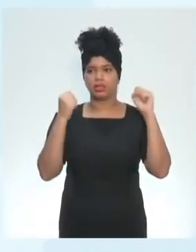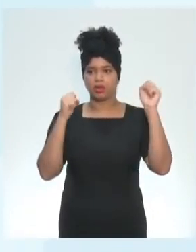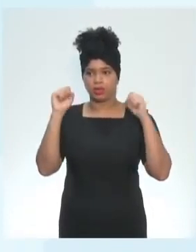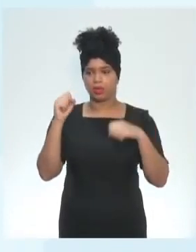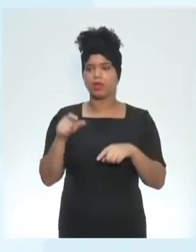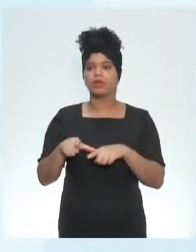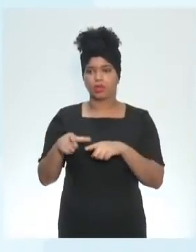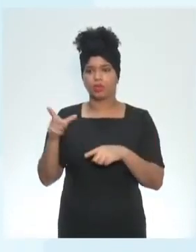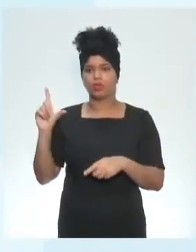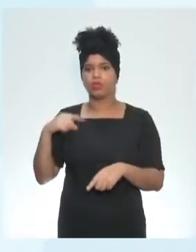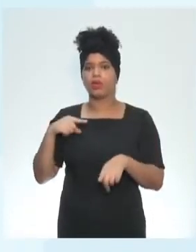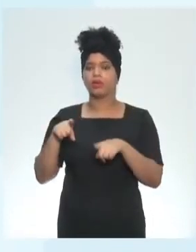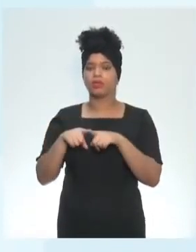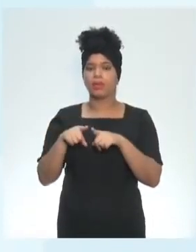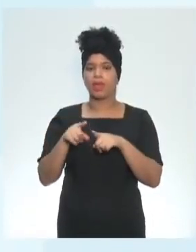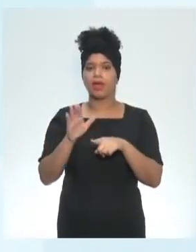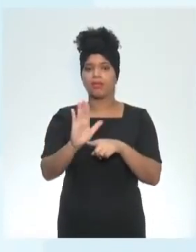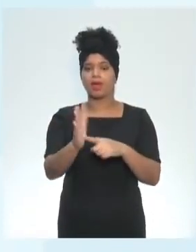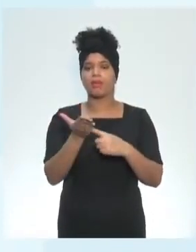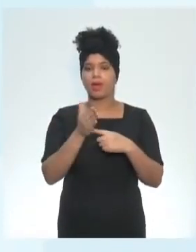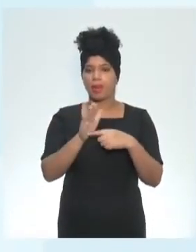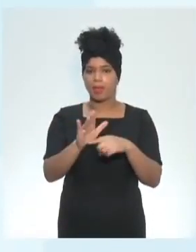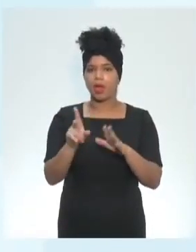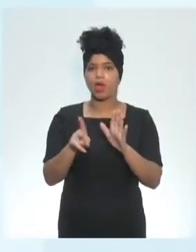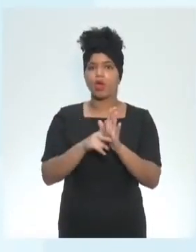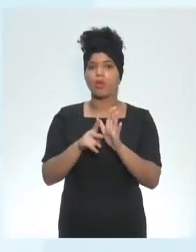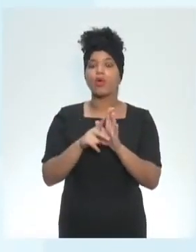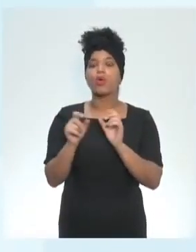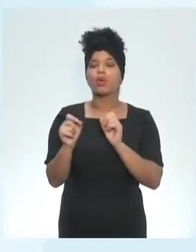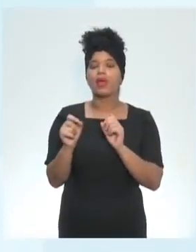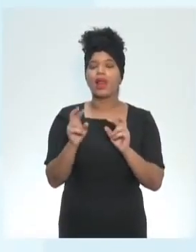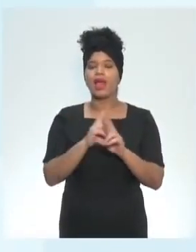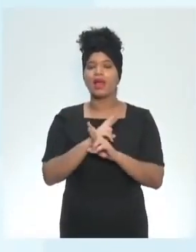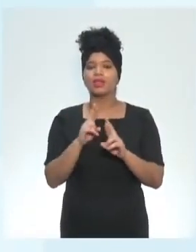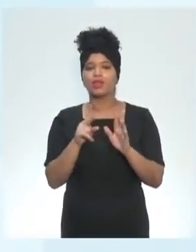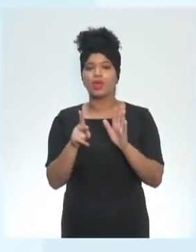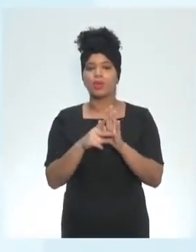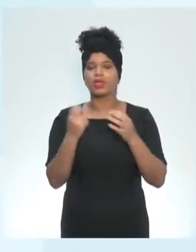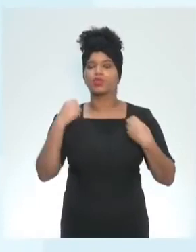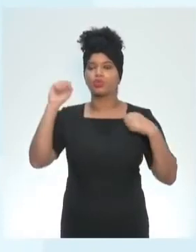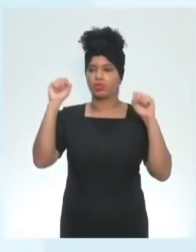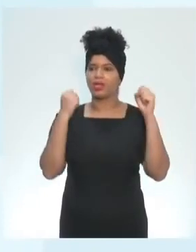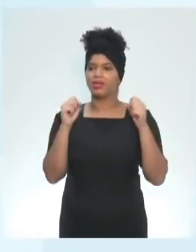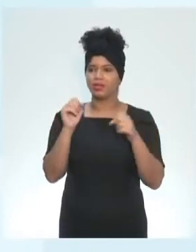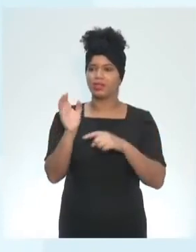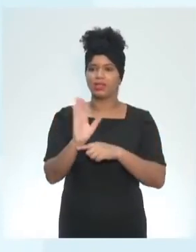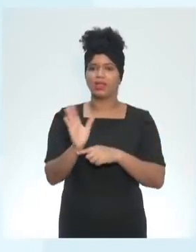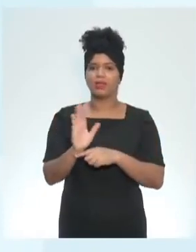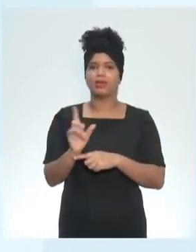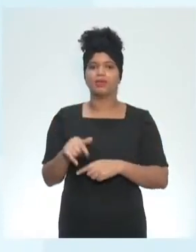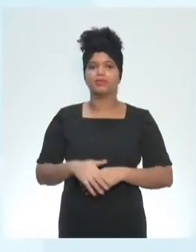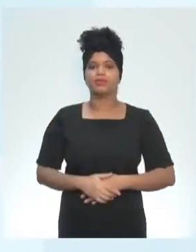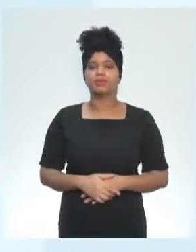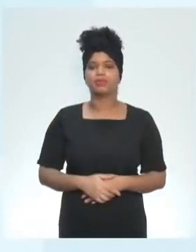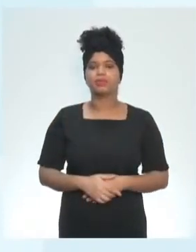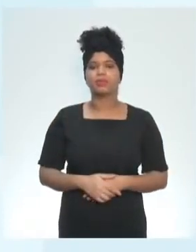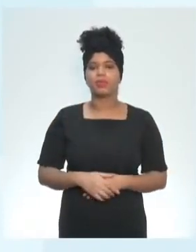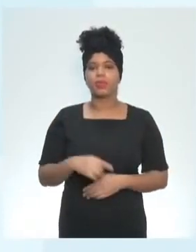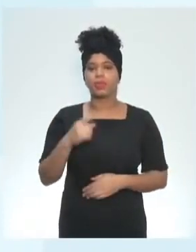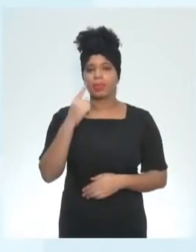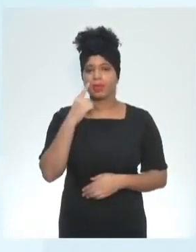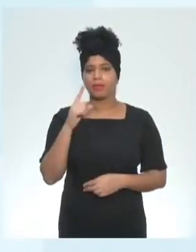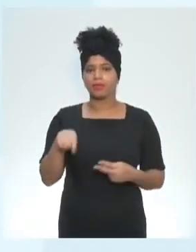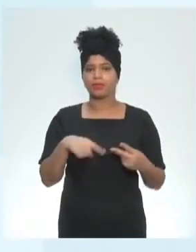é Compartilhamos e adquirimos vocabulário relacionados à indústria dos e é no iOS diferente verb